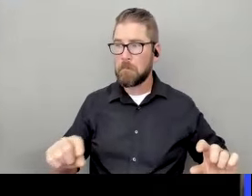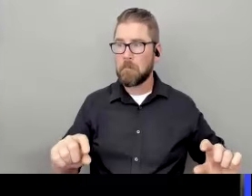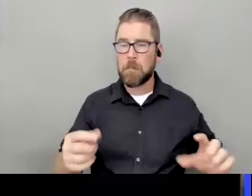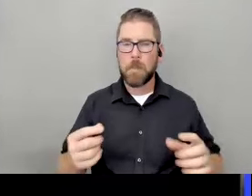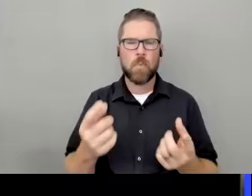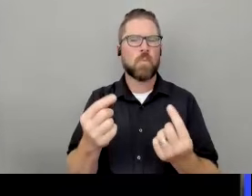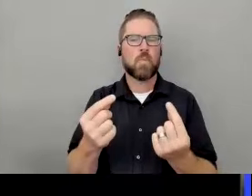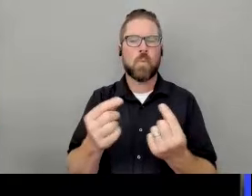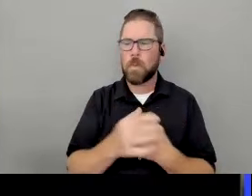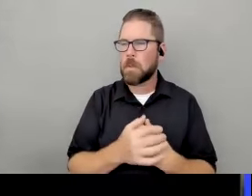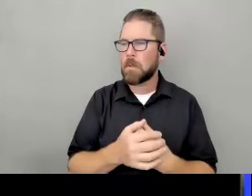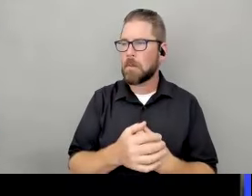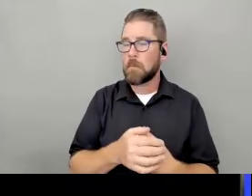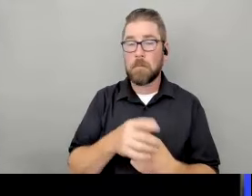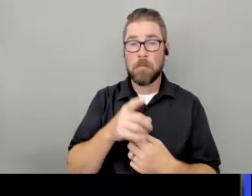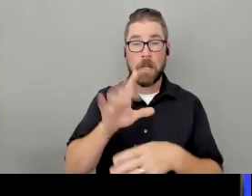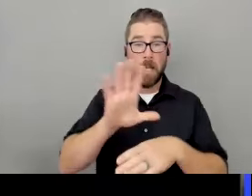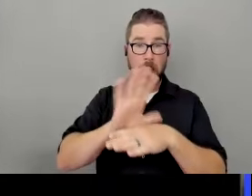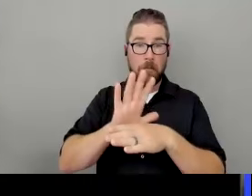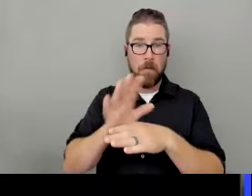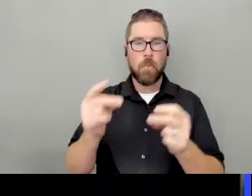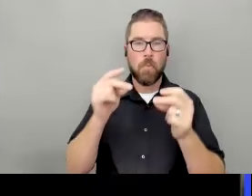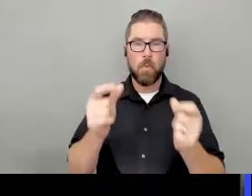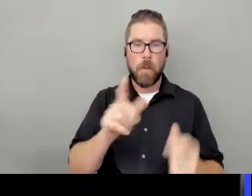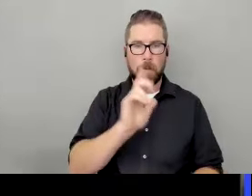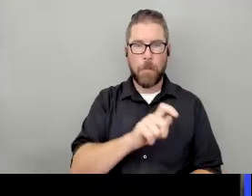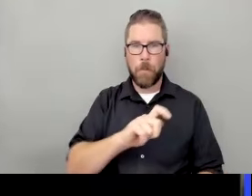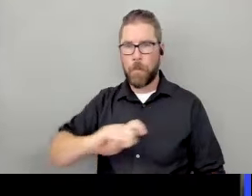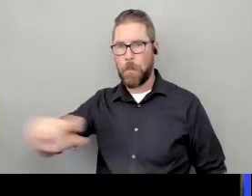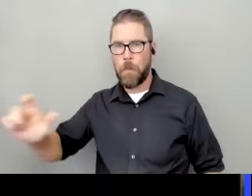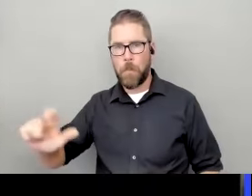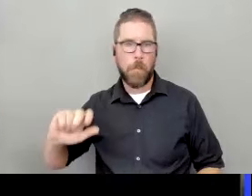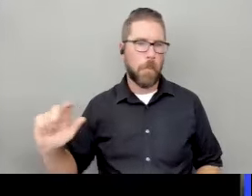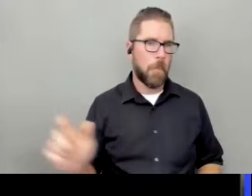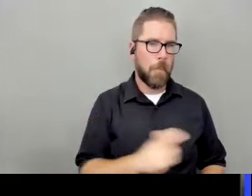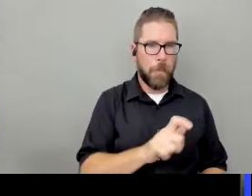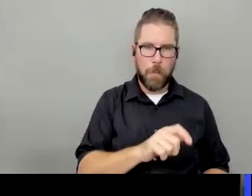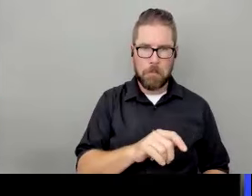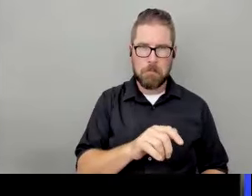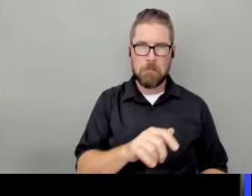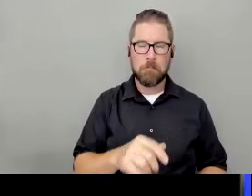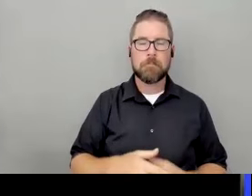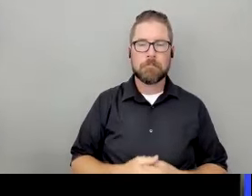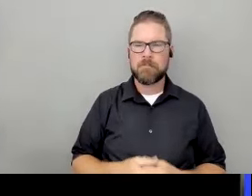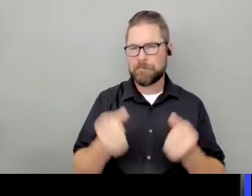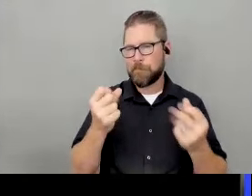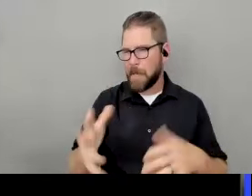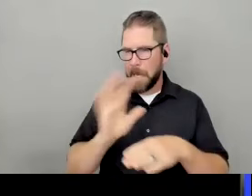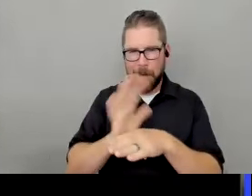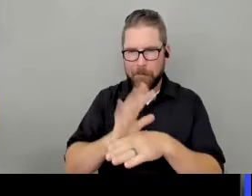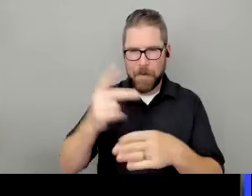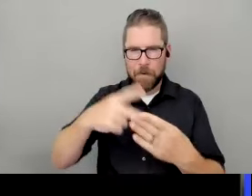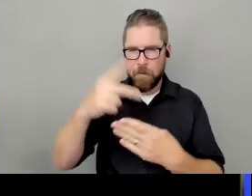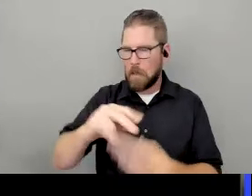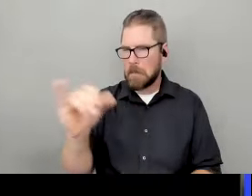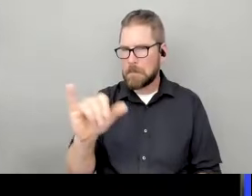allows the user to move through the video quickly. So, many of the video programs work this way. Grab the little bubble,